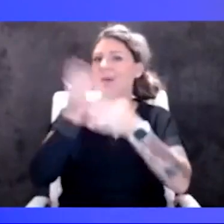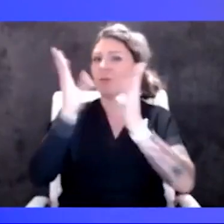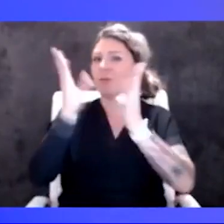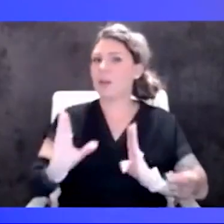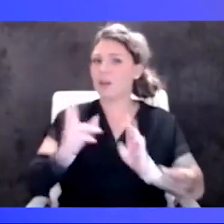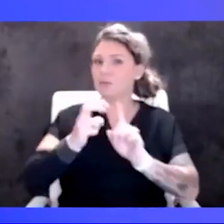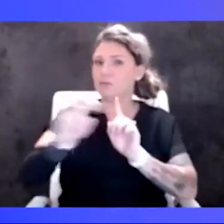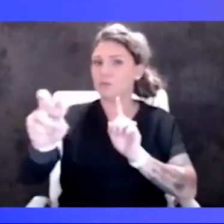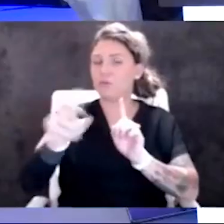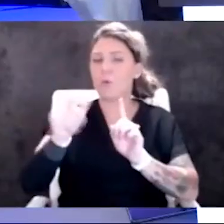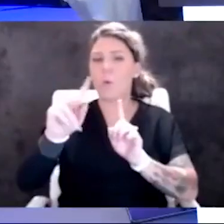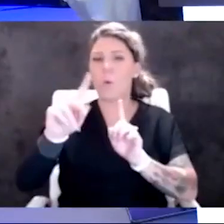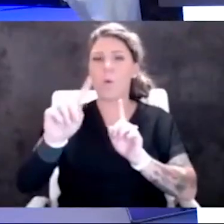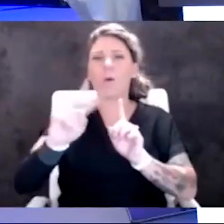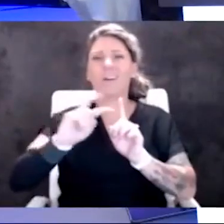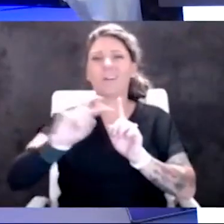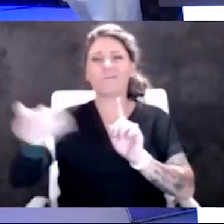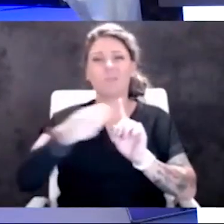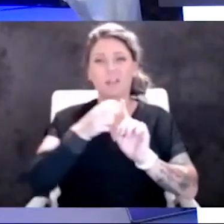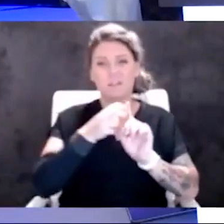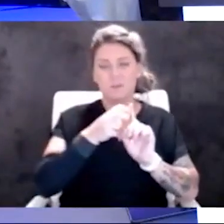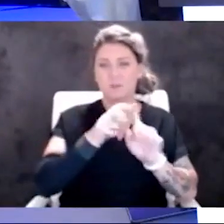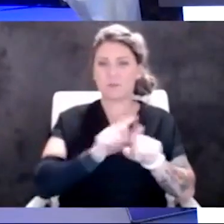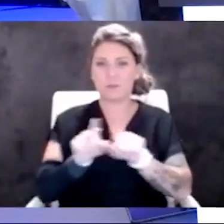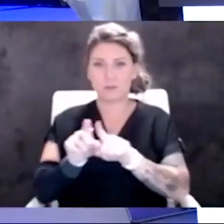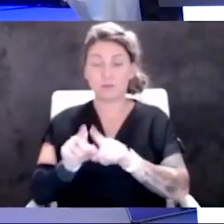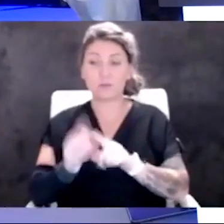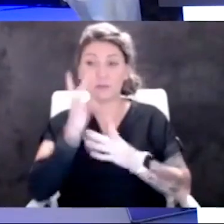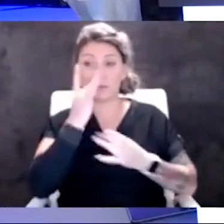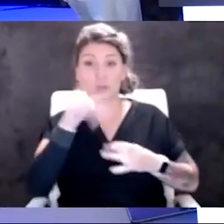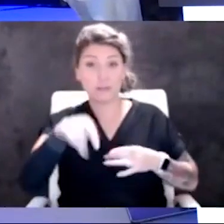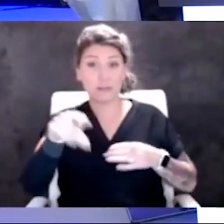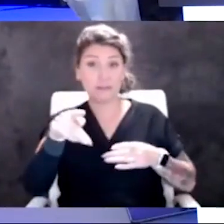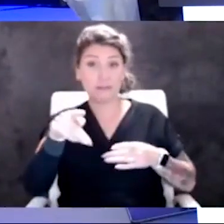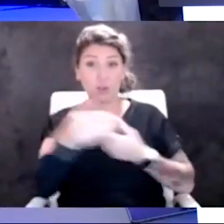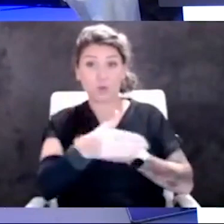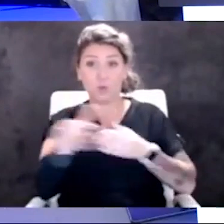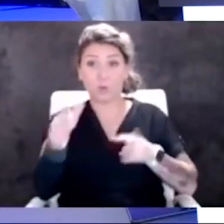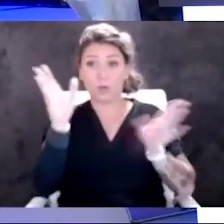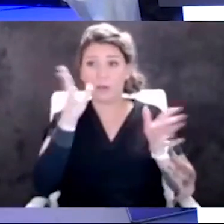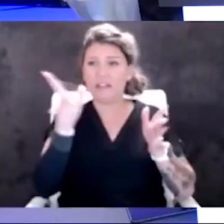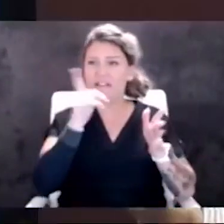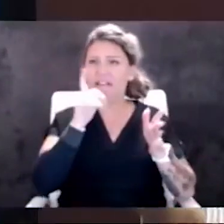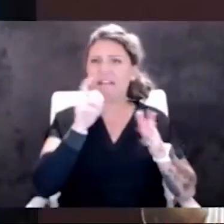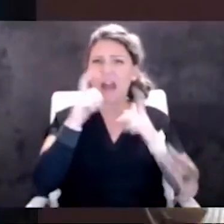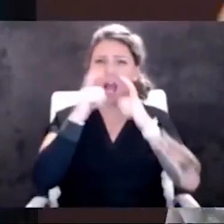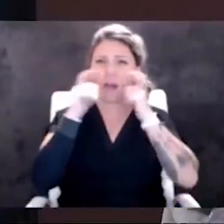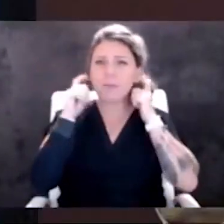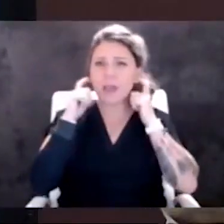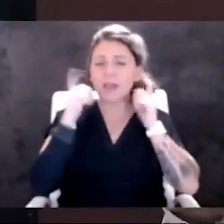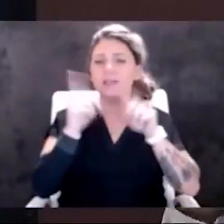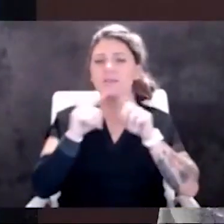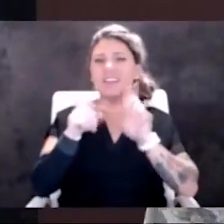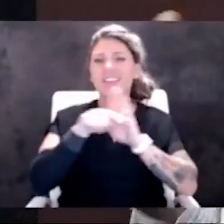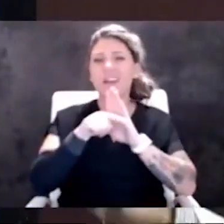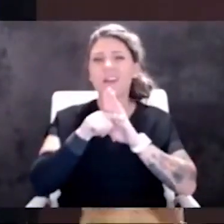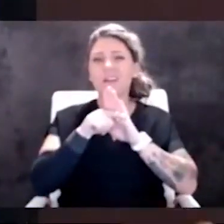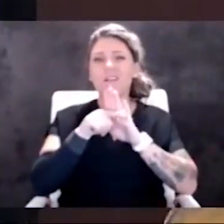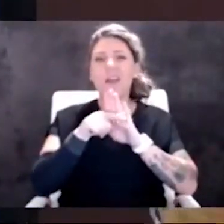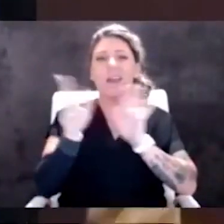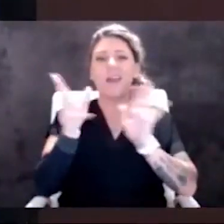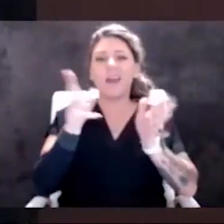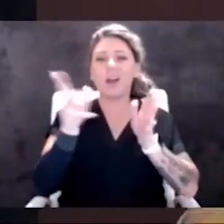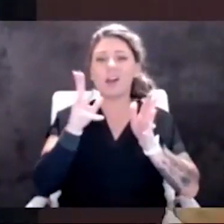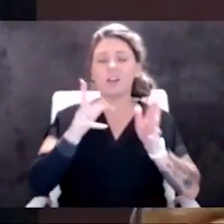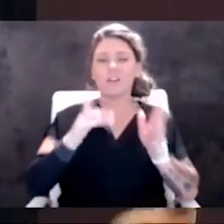versa. Yeah, and interestingly, even in this room, you think, oh, you guys aren't matched, you're sort of close together, but we have a negative airflow, and if you sit here for a minute, you'll feel the